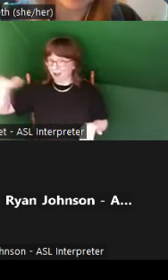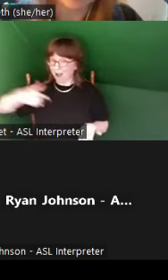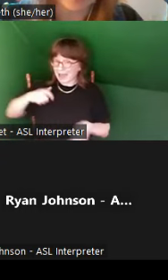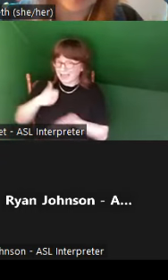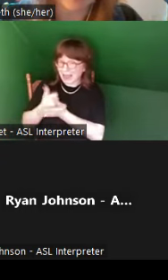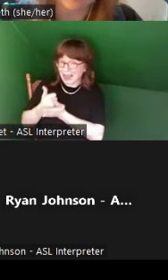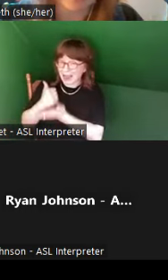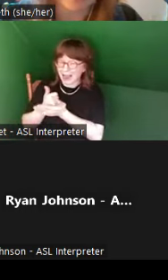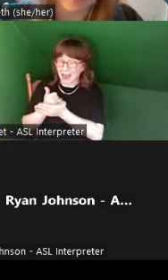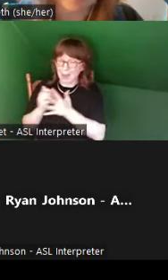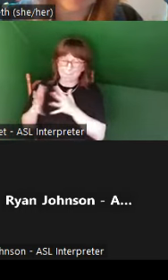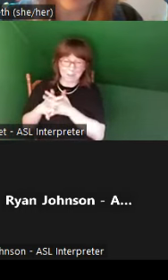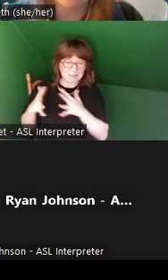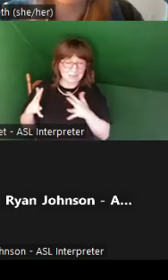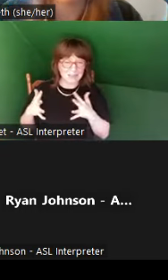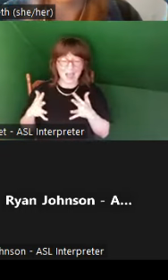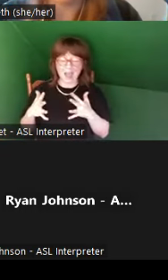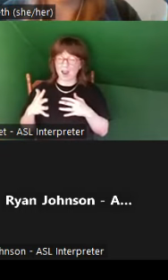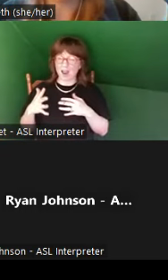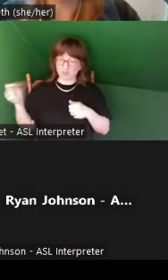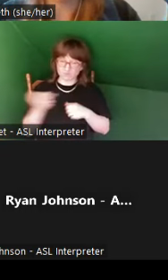arrested for hitting or assaulting my abuser.